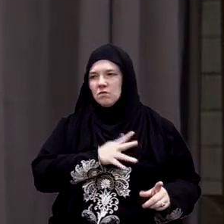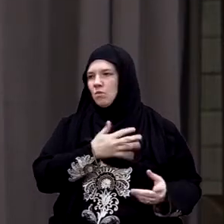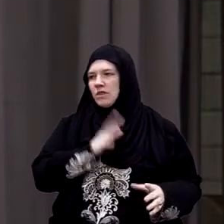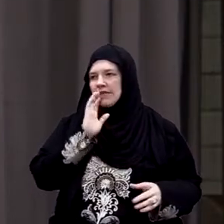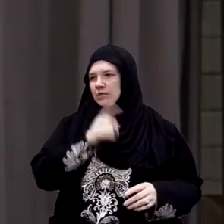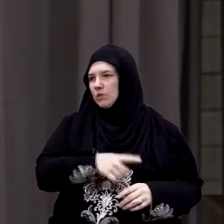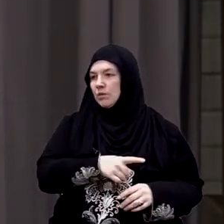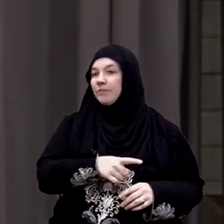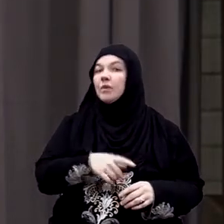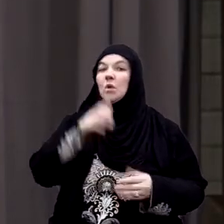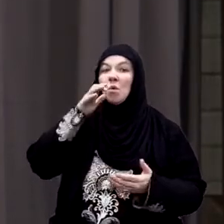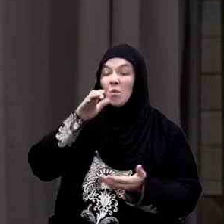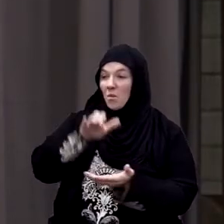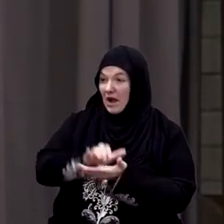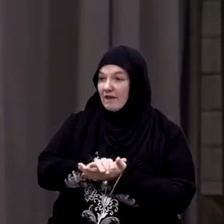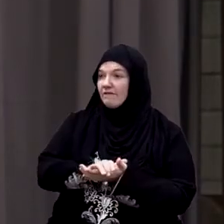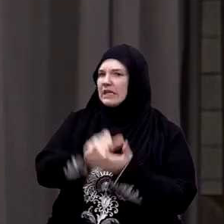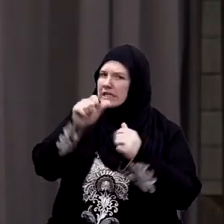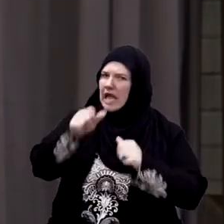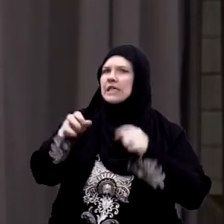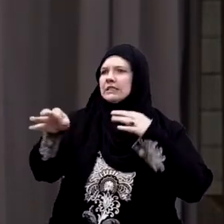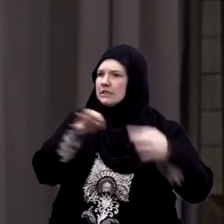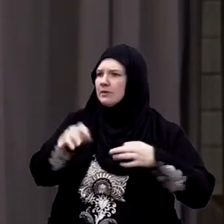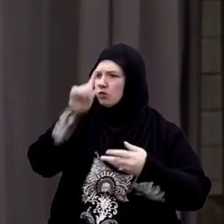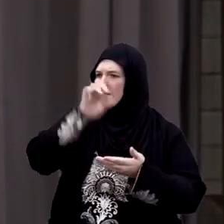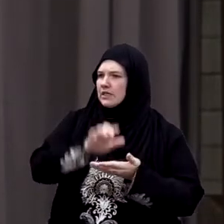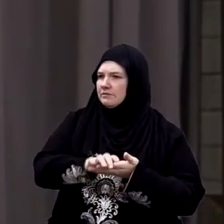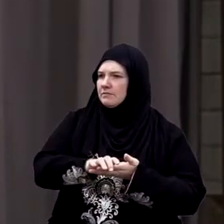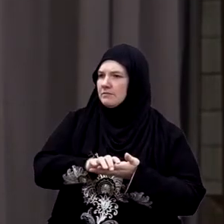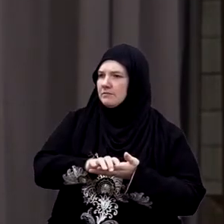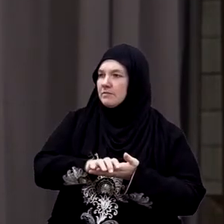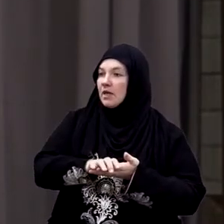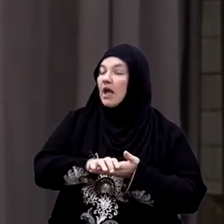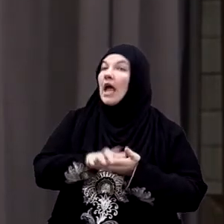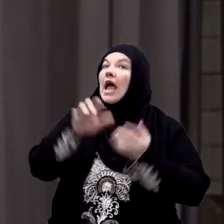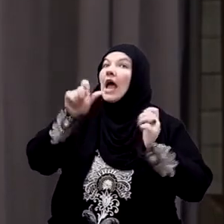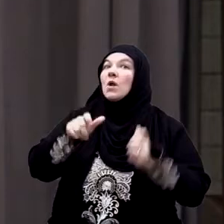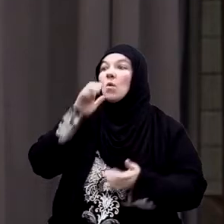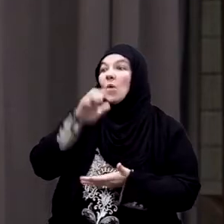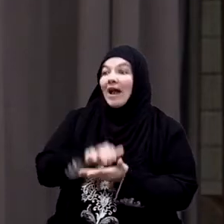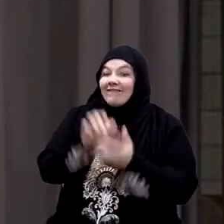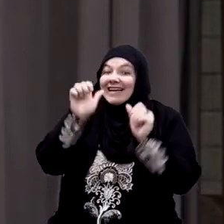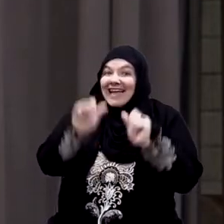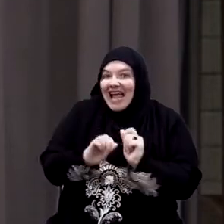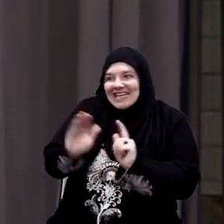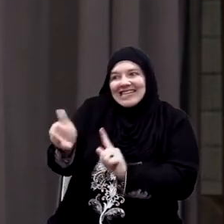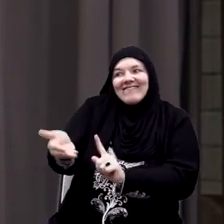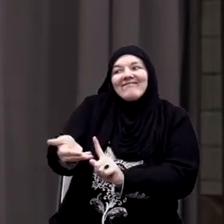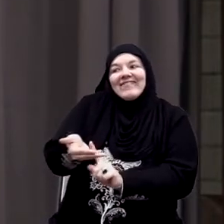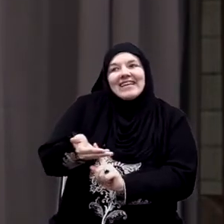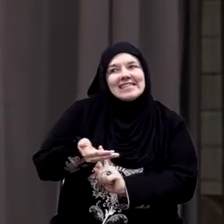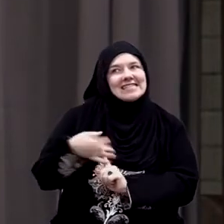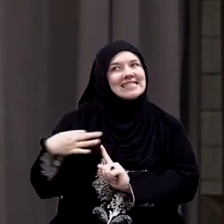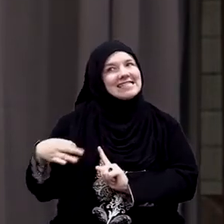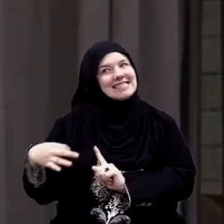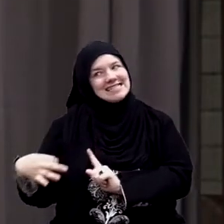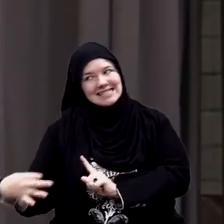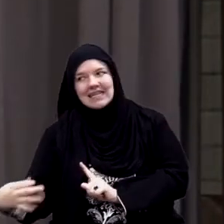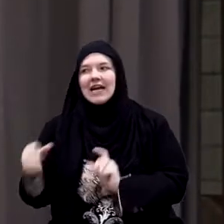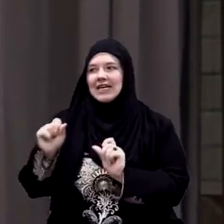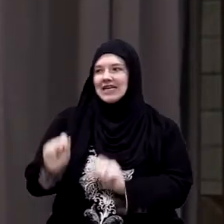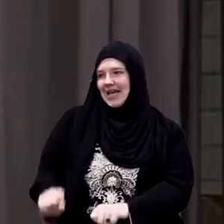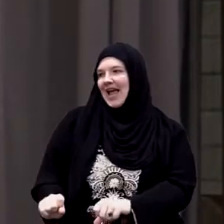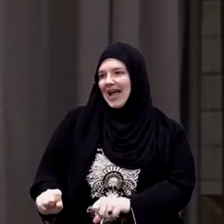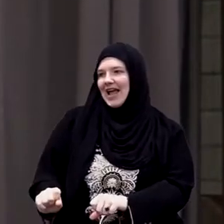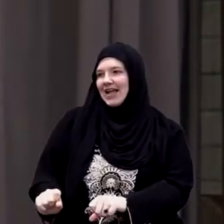which has lots of leverage to make her husband want to do what she wants,